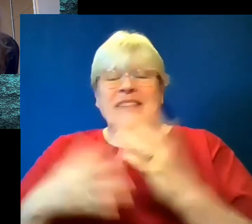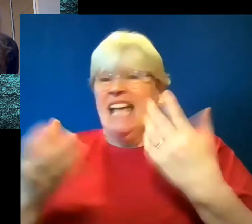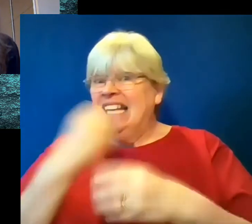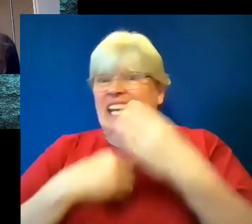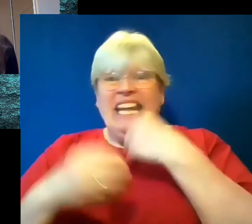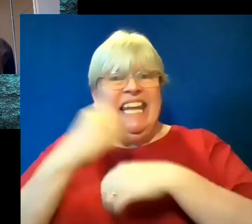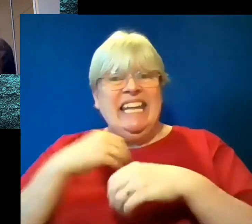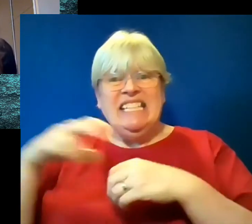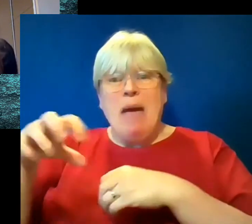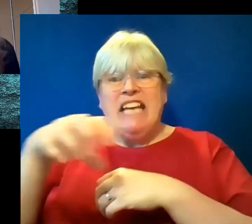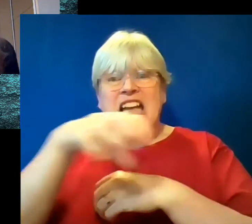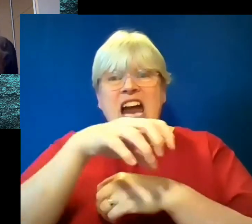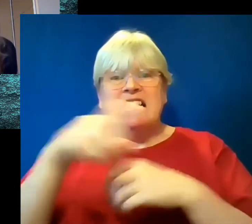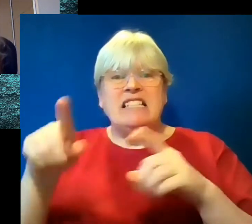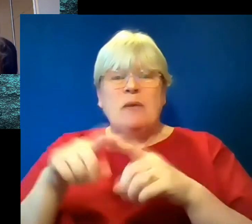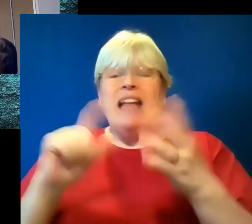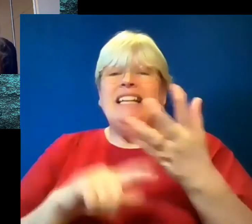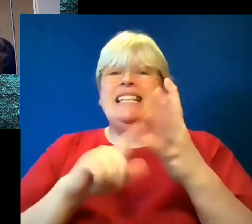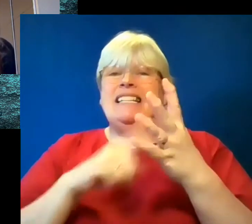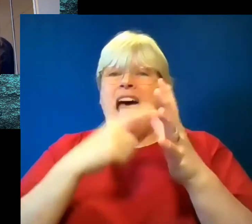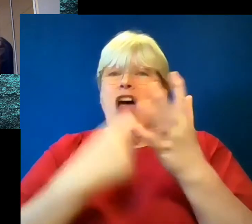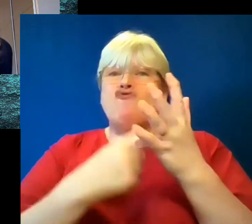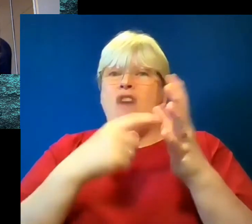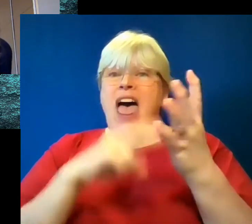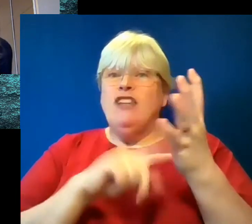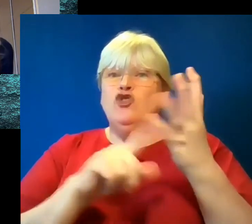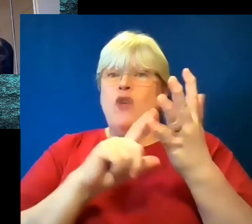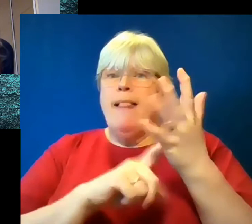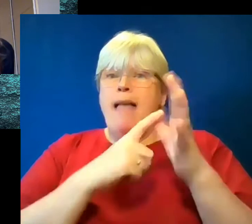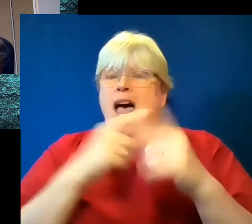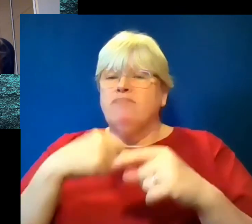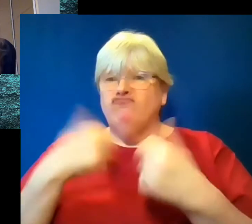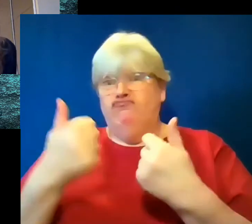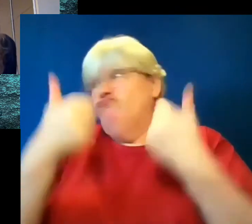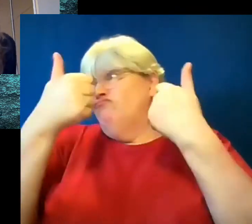spiders as well, don't you? Exactly. I mean, who wouldn't want to do that? Yeah.